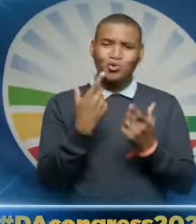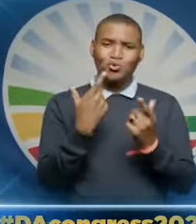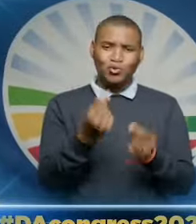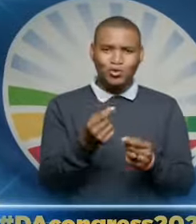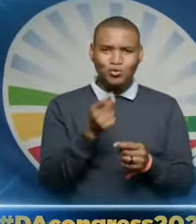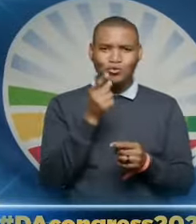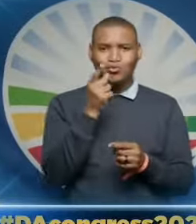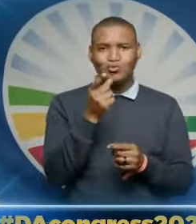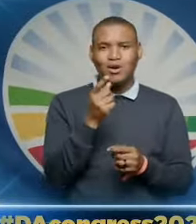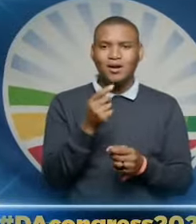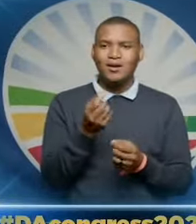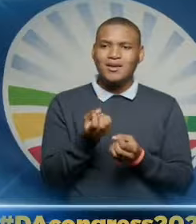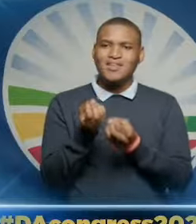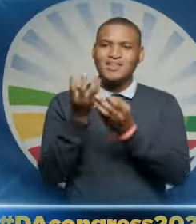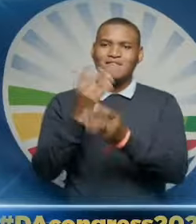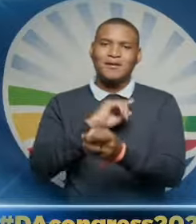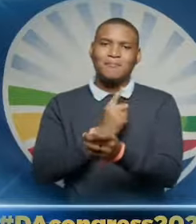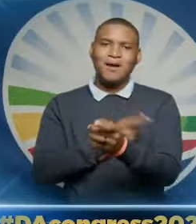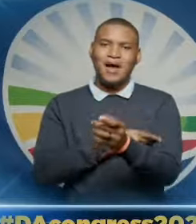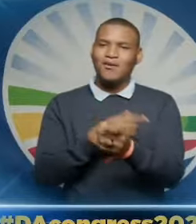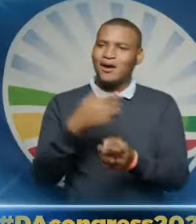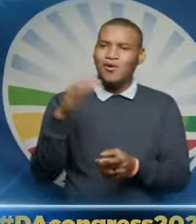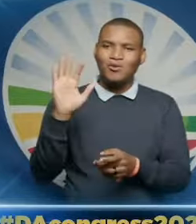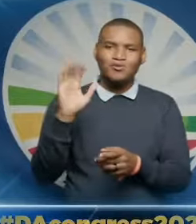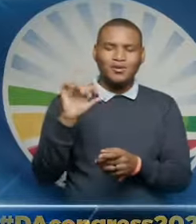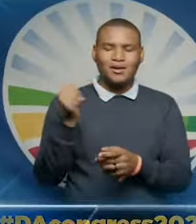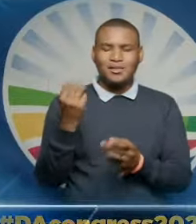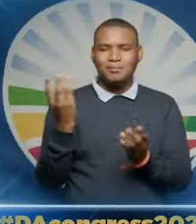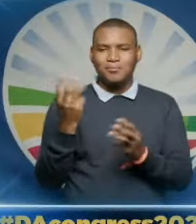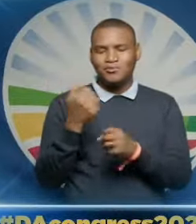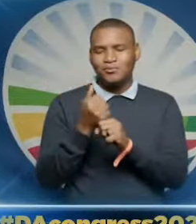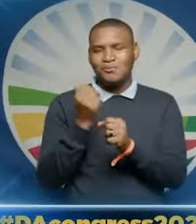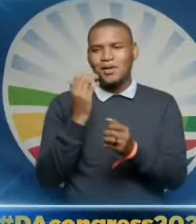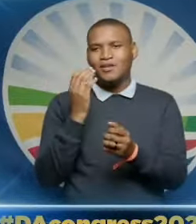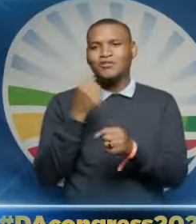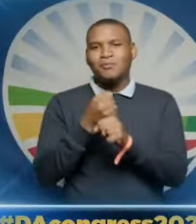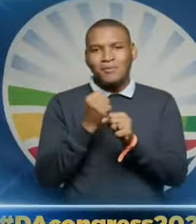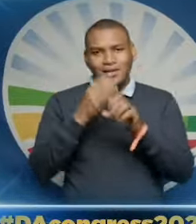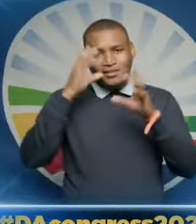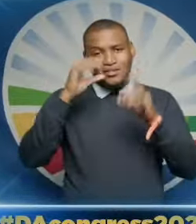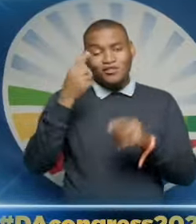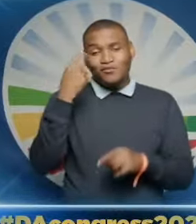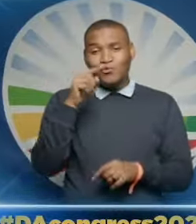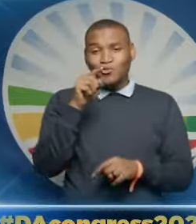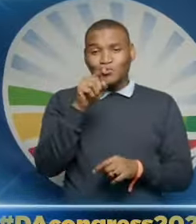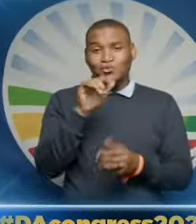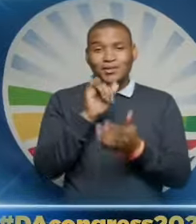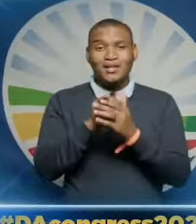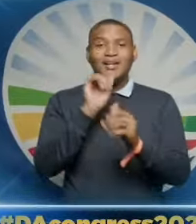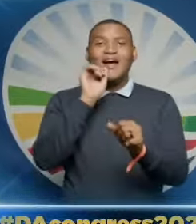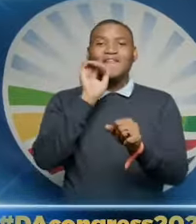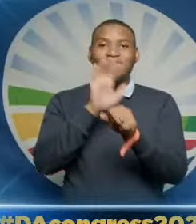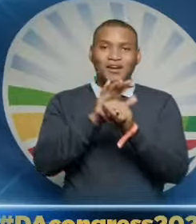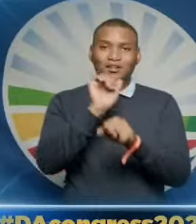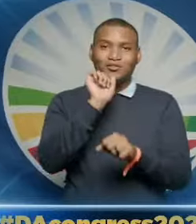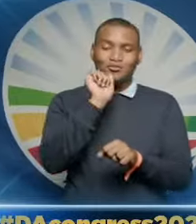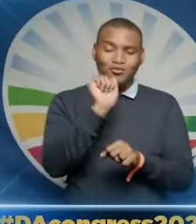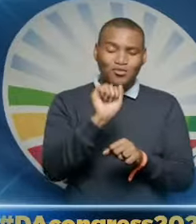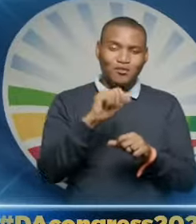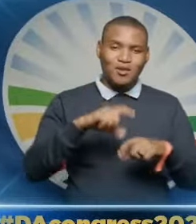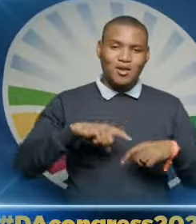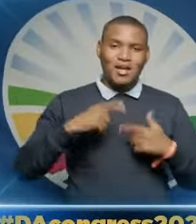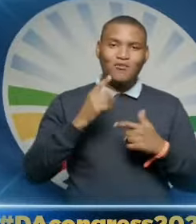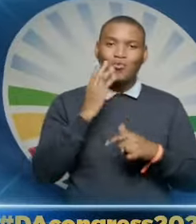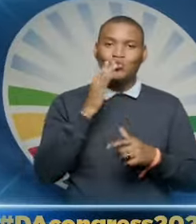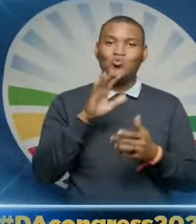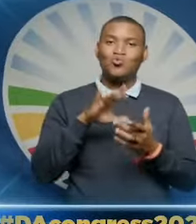you are giving power away to other people to make decisions on your behalf that affect your life. When you choose not